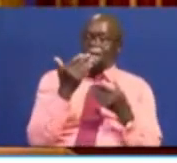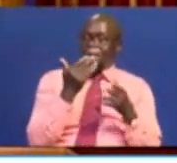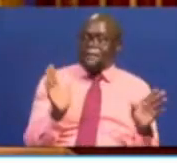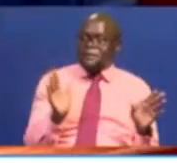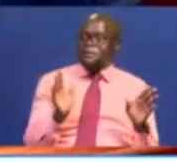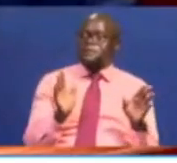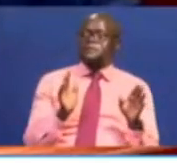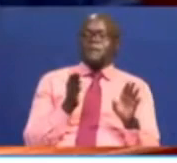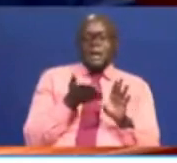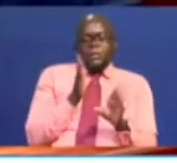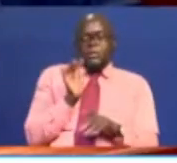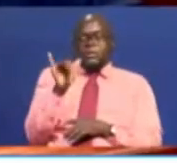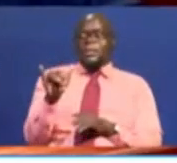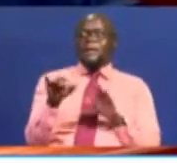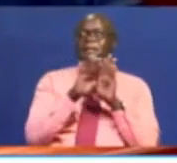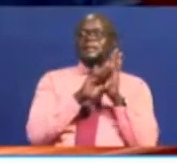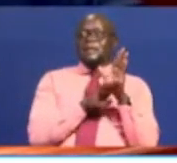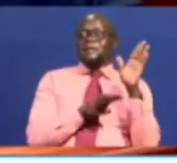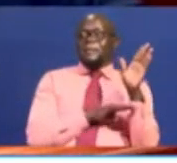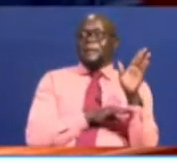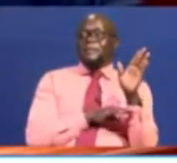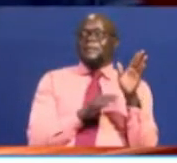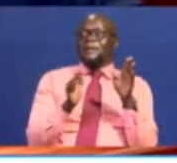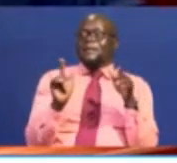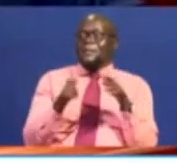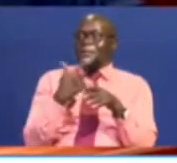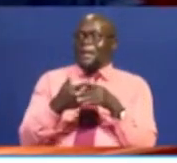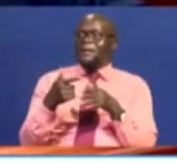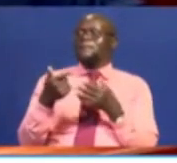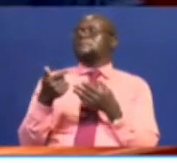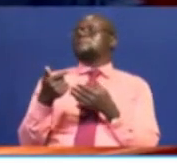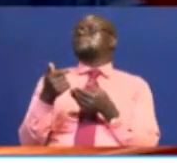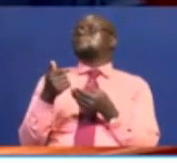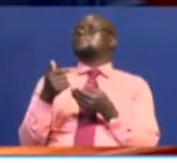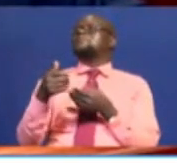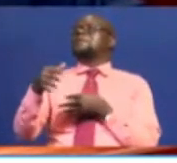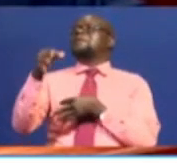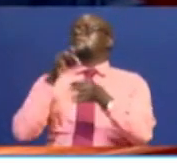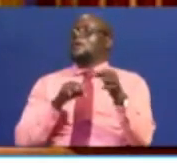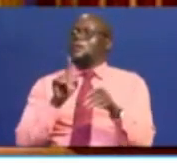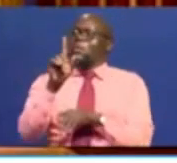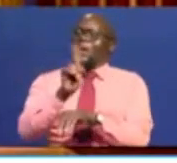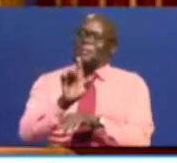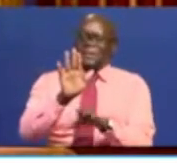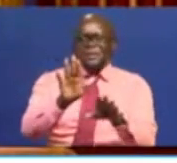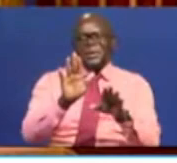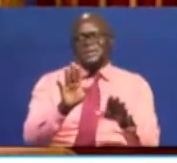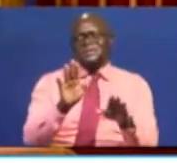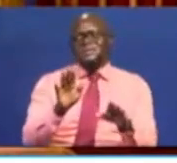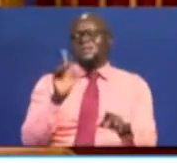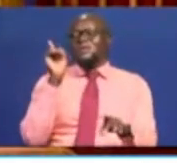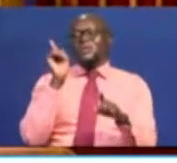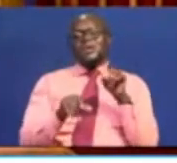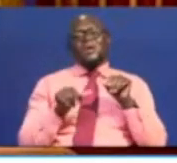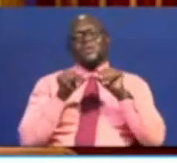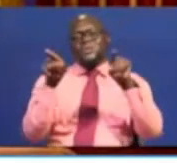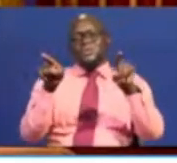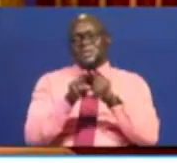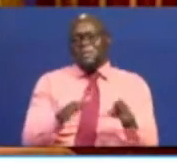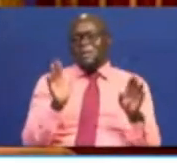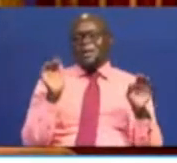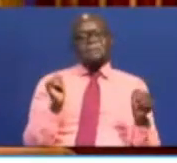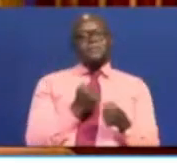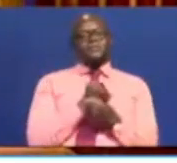He retracted that statement, and he retracted it. Just a moment, Cherargei. You know, we cannot continue like this,